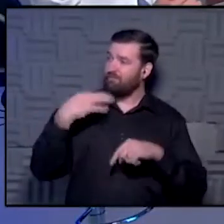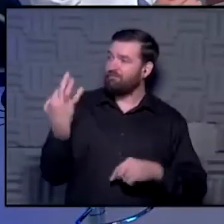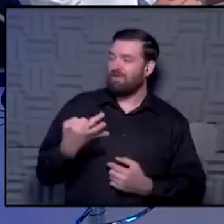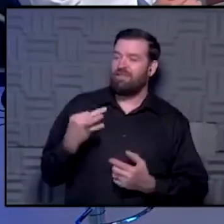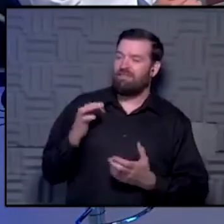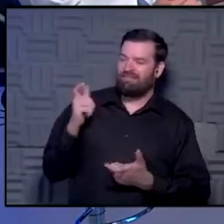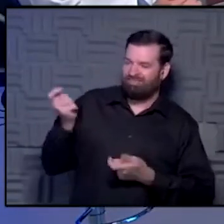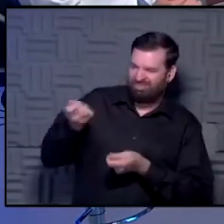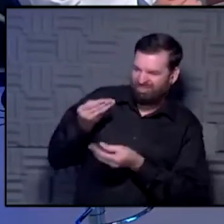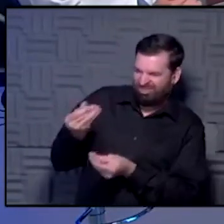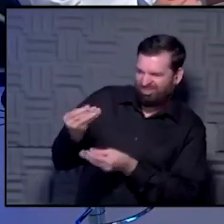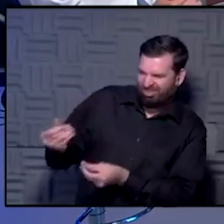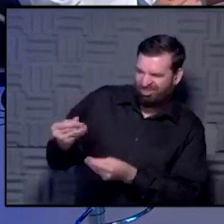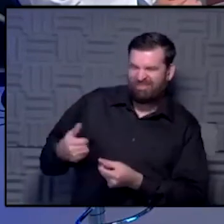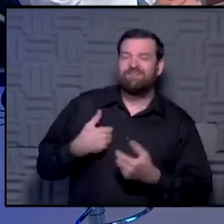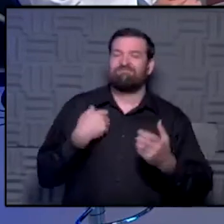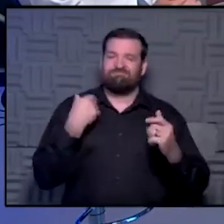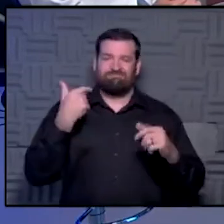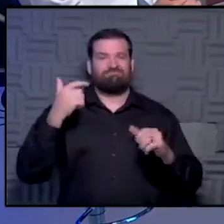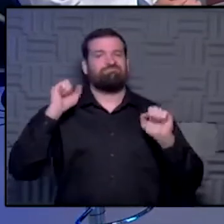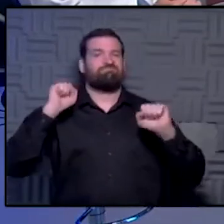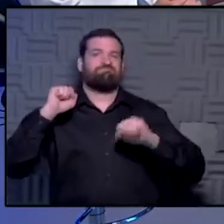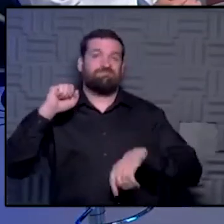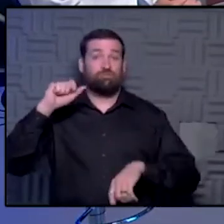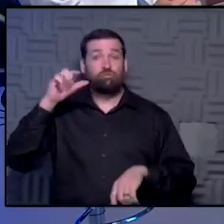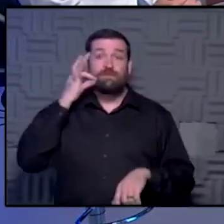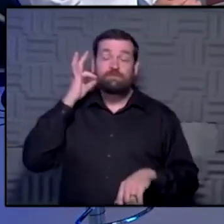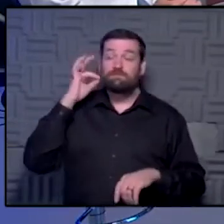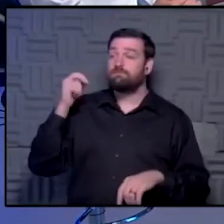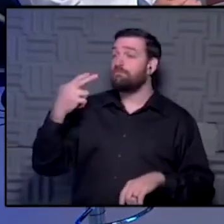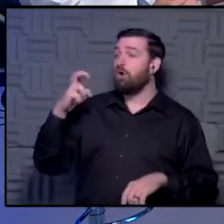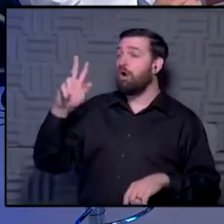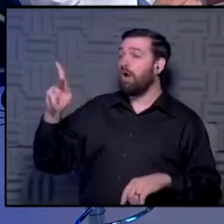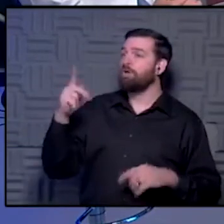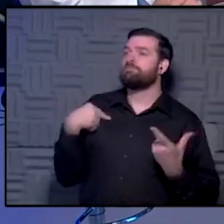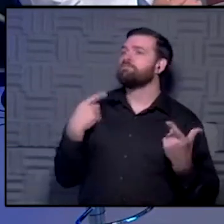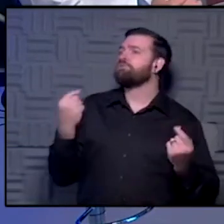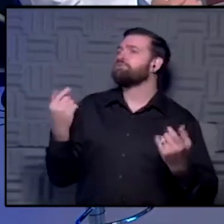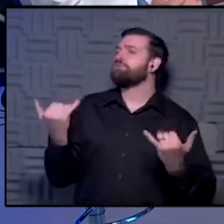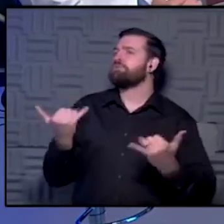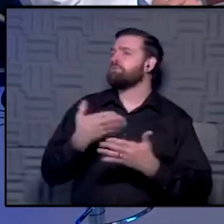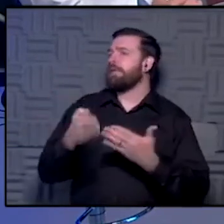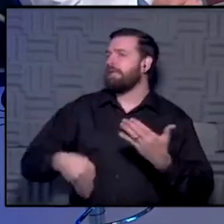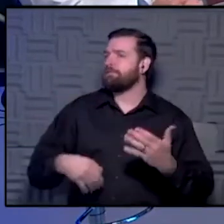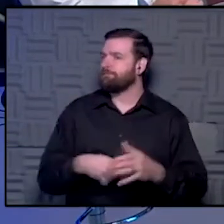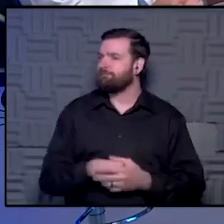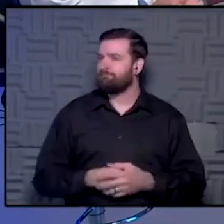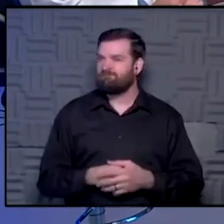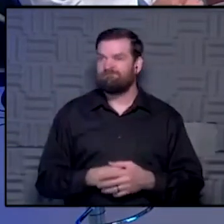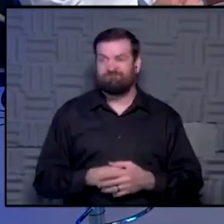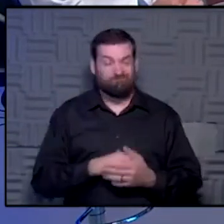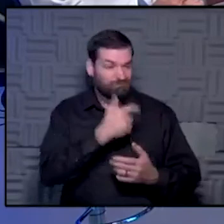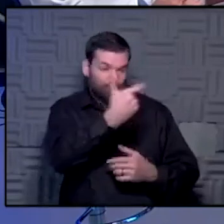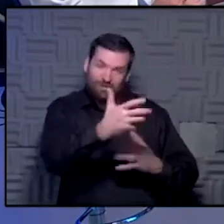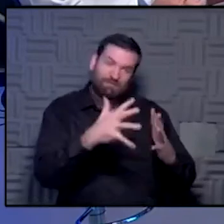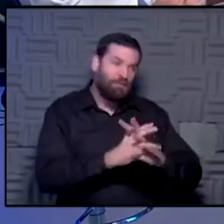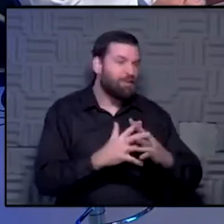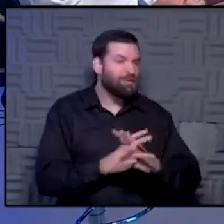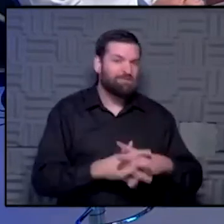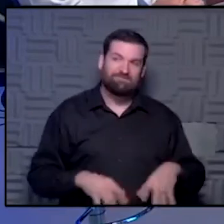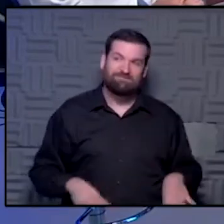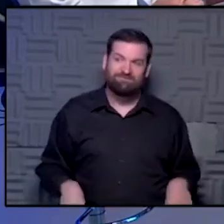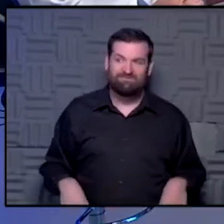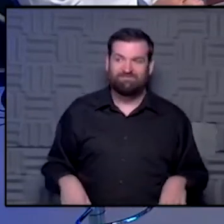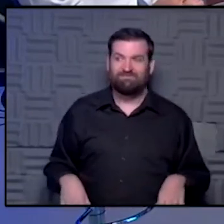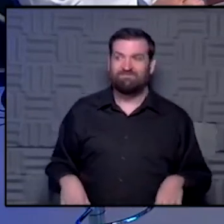you. And go Chiefs, love on the red. And Hawk, what are you doing this weekend? I'll be watching football.